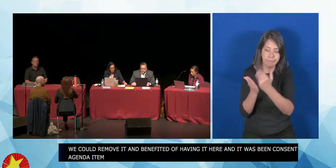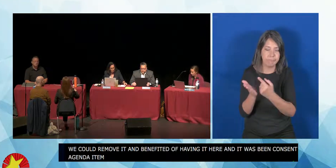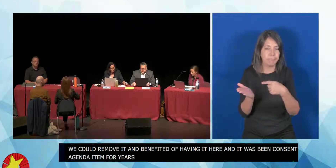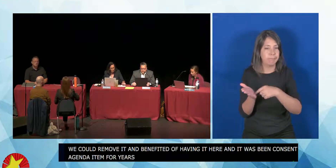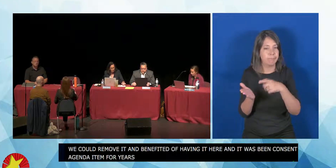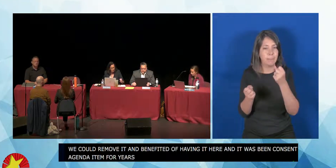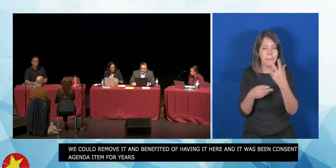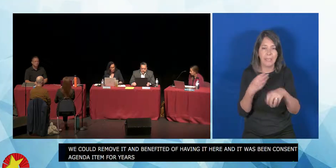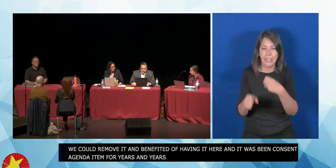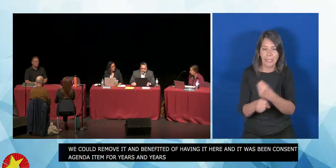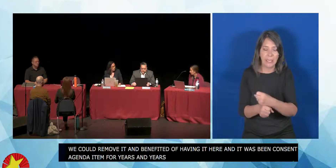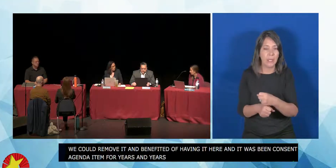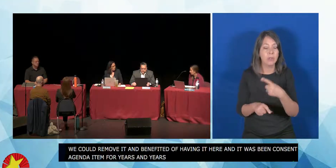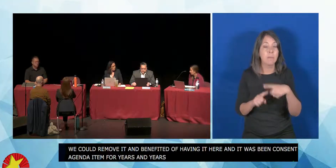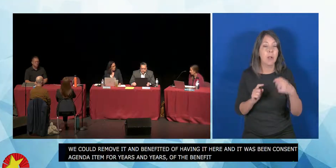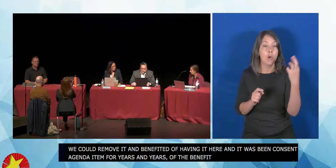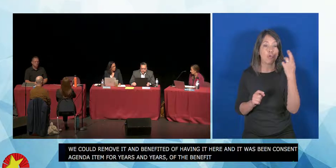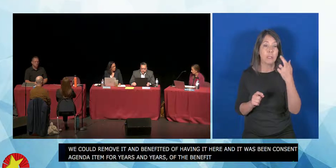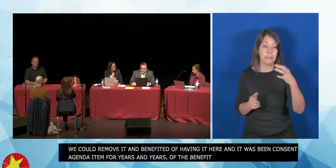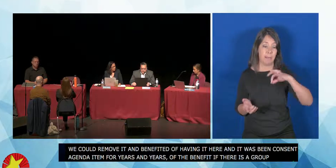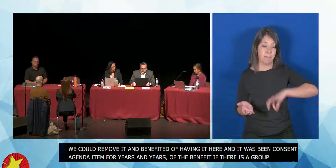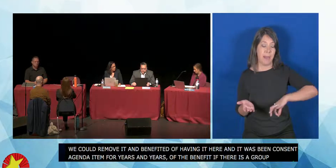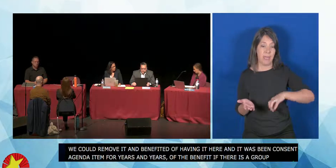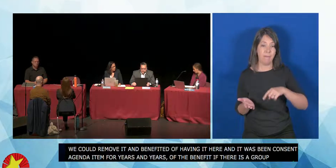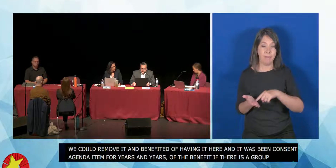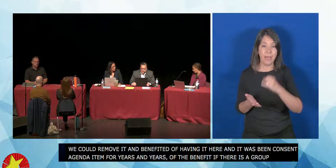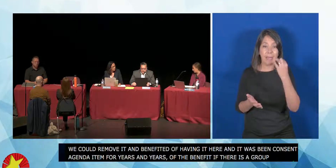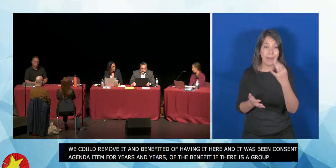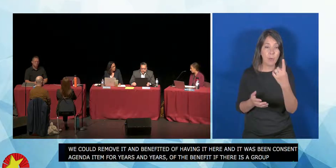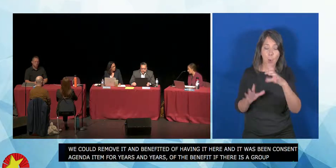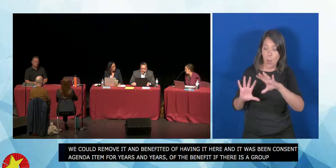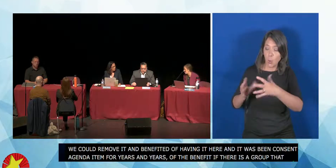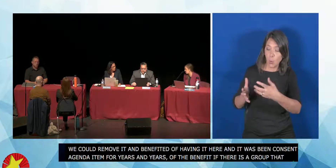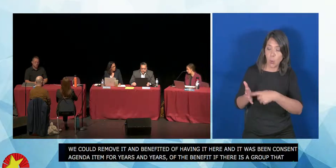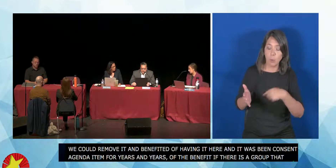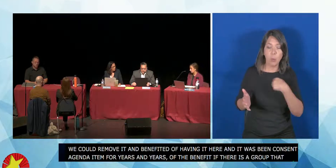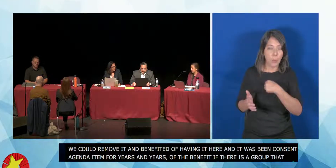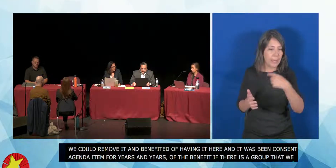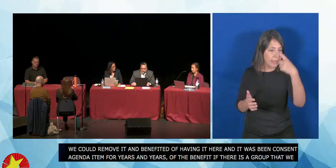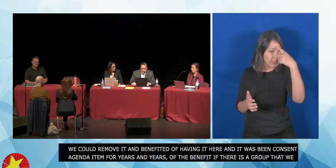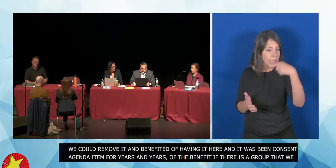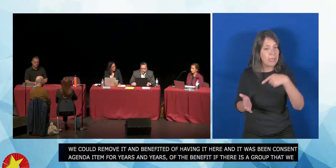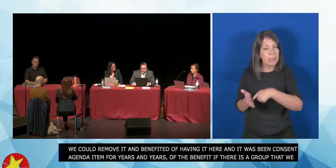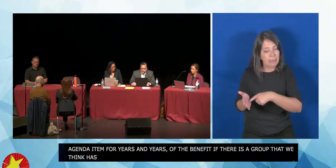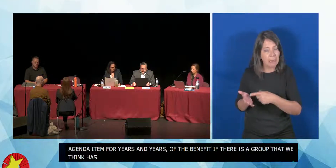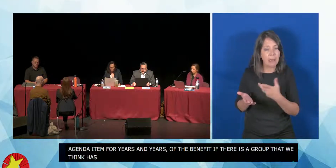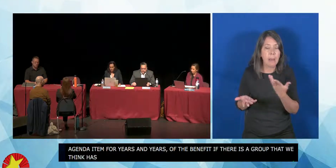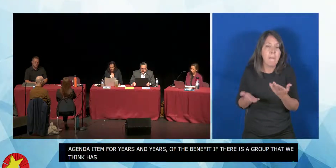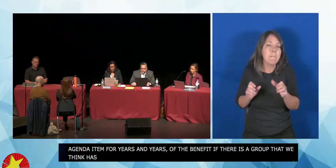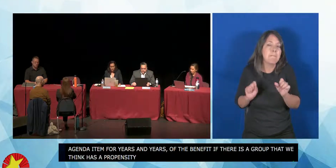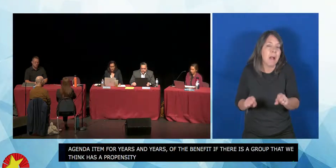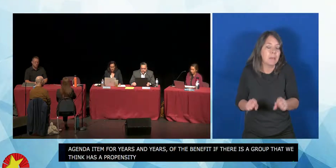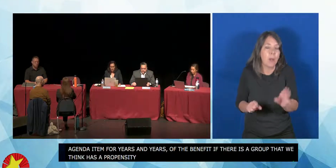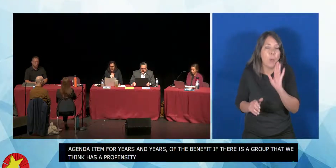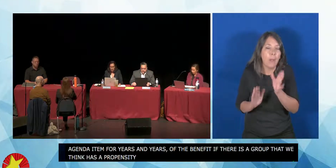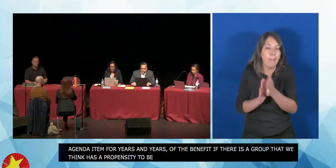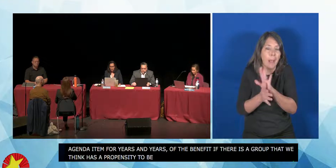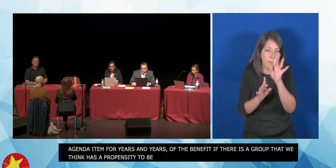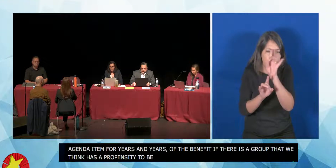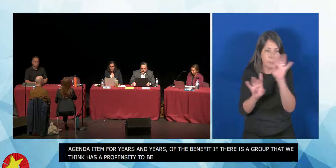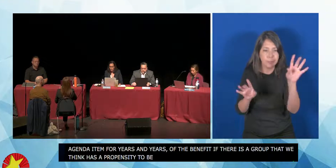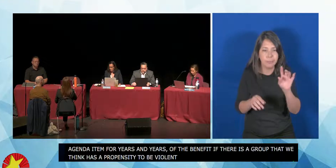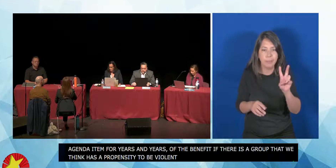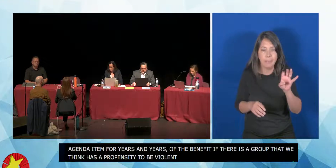there is a group that we think has a propensity to be violent or commit acts